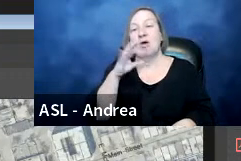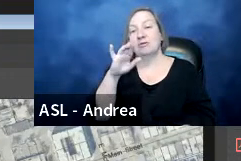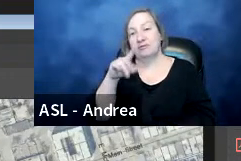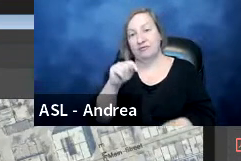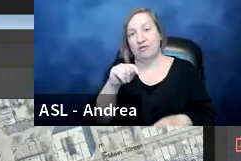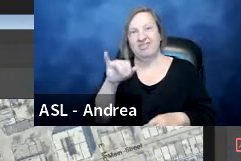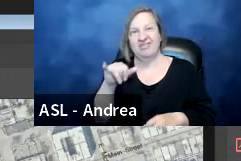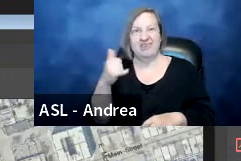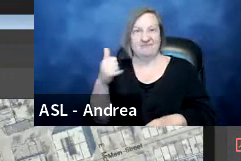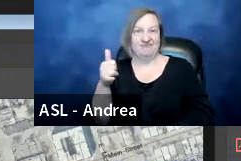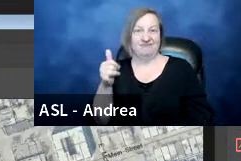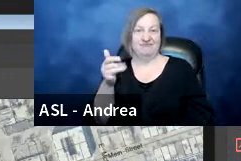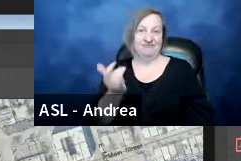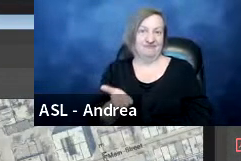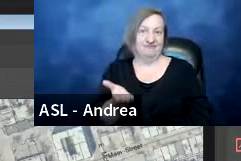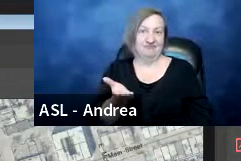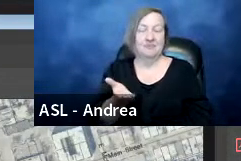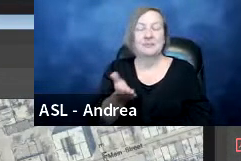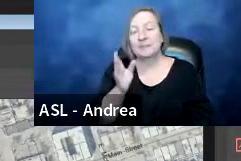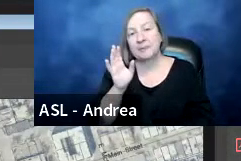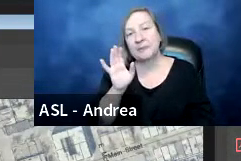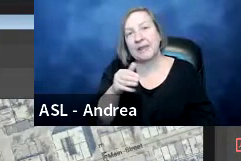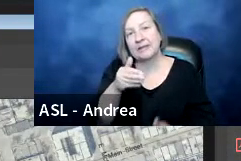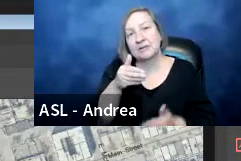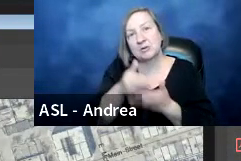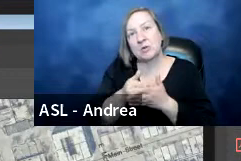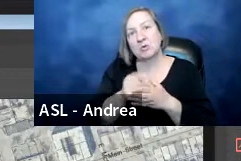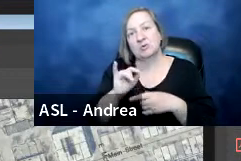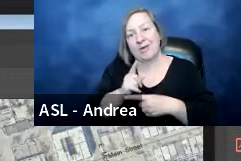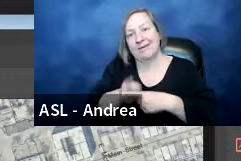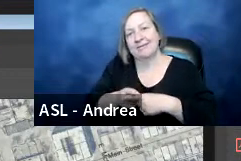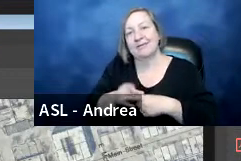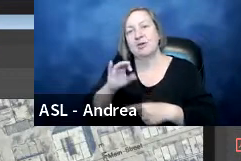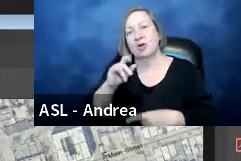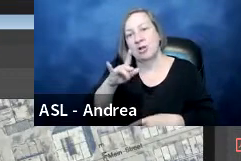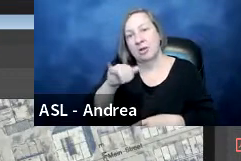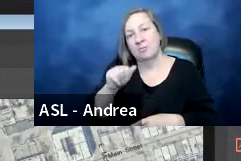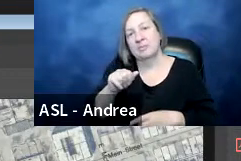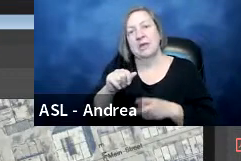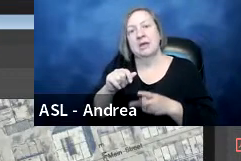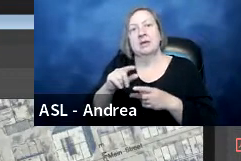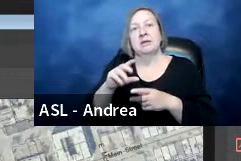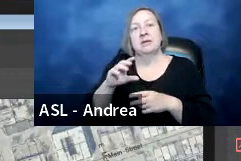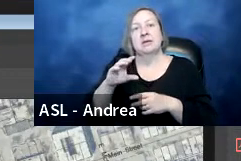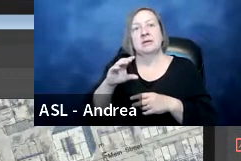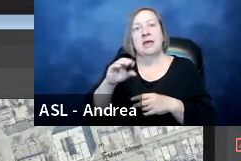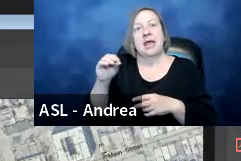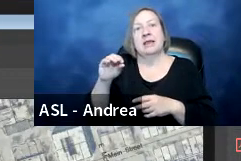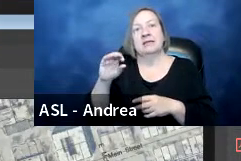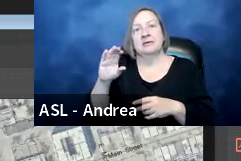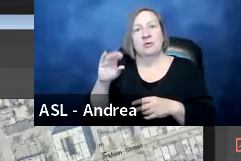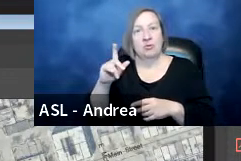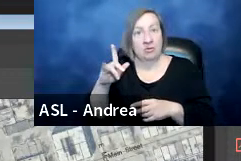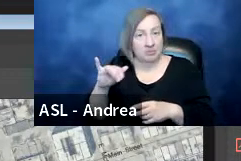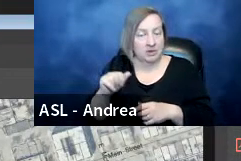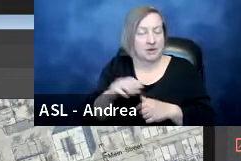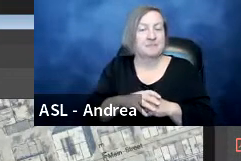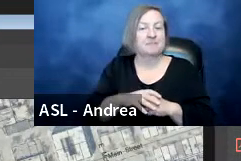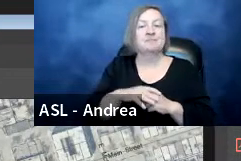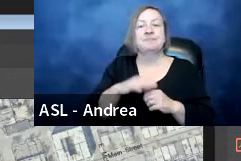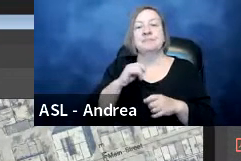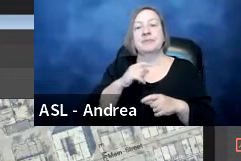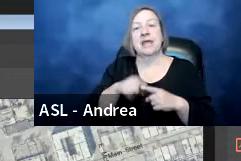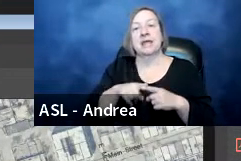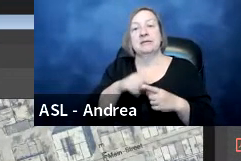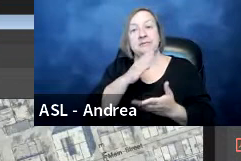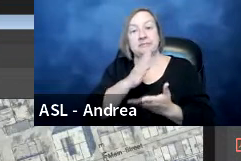yellow, close to the intersection of Columbia and Columbia. And then the terminus of the light rail extension up